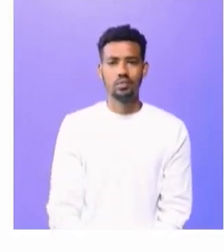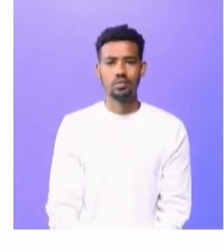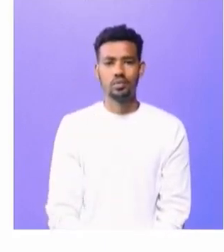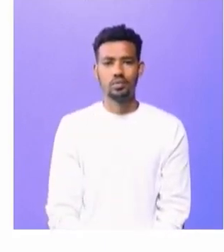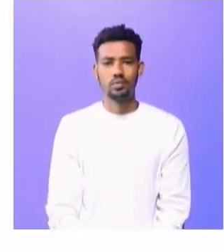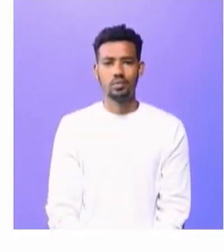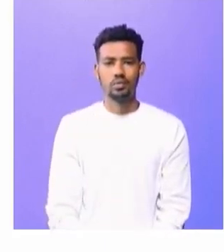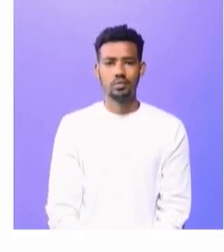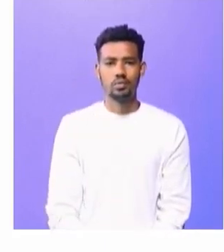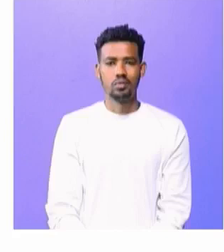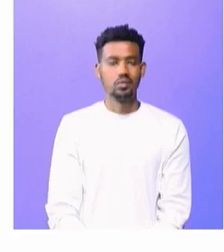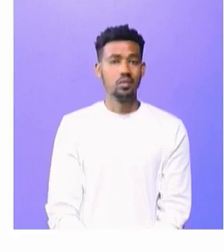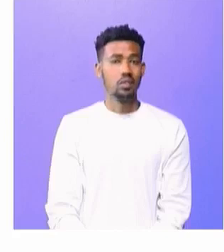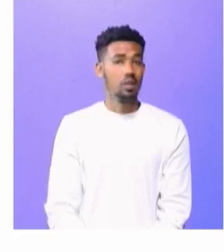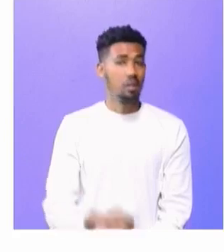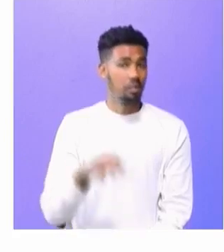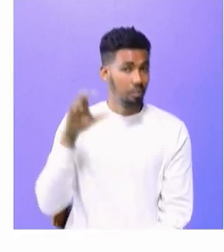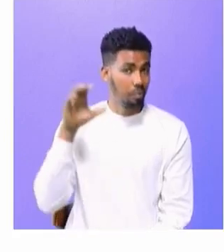must,